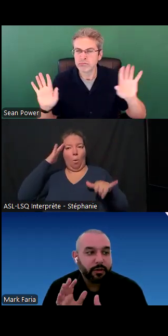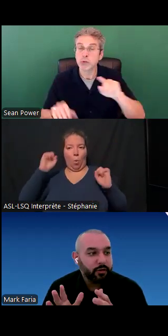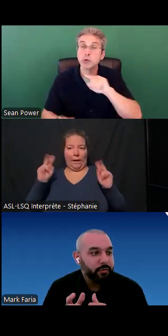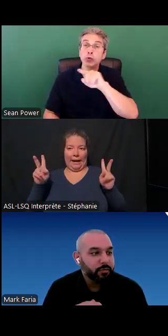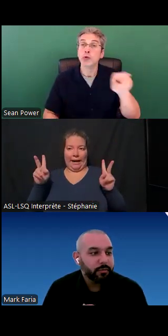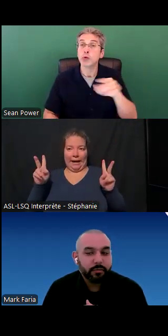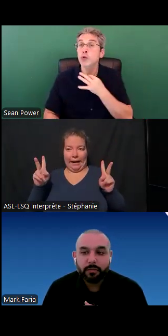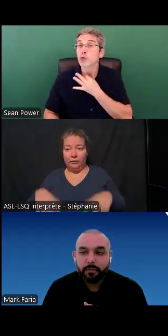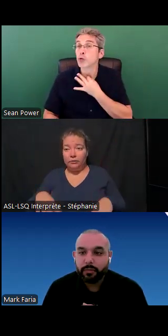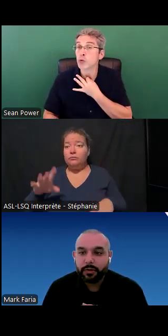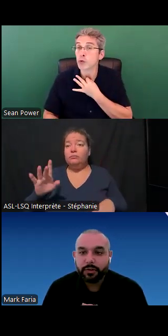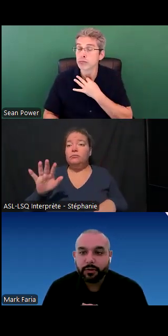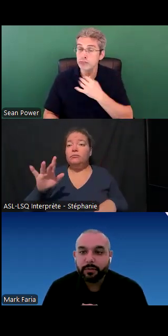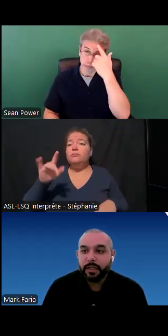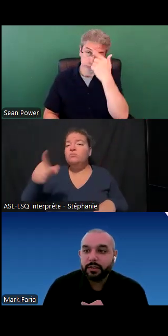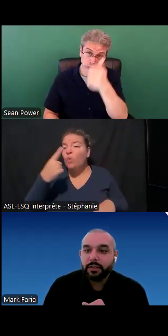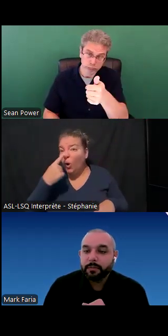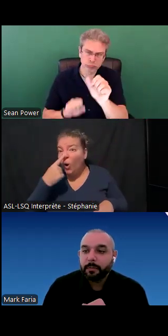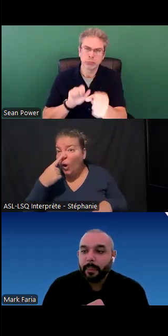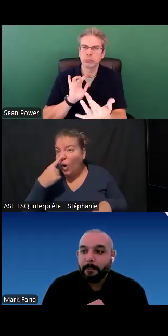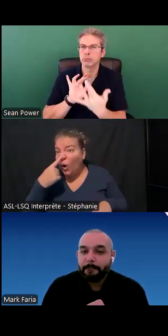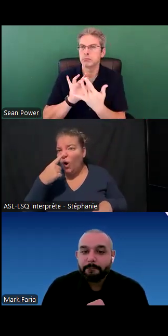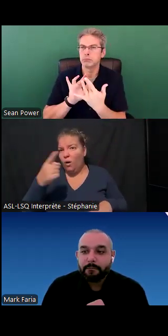based on your own personal circumstances.